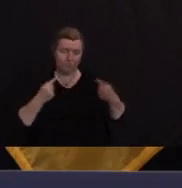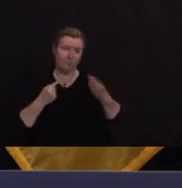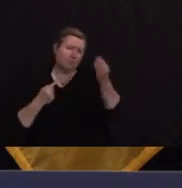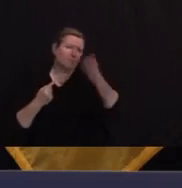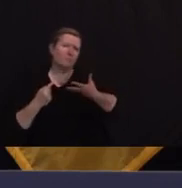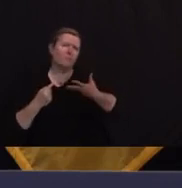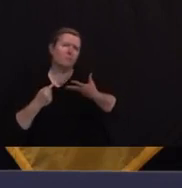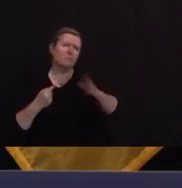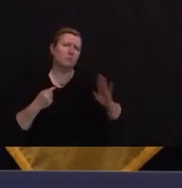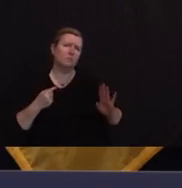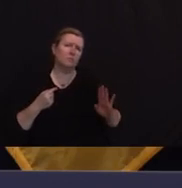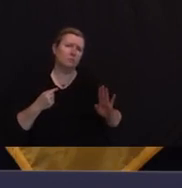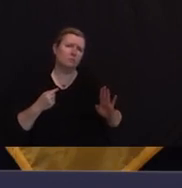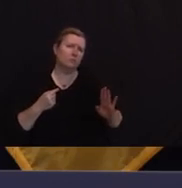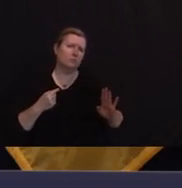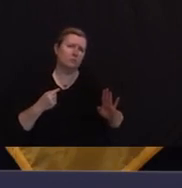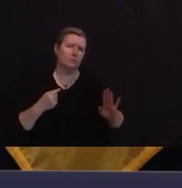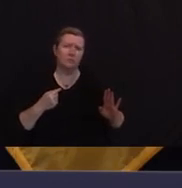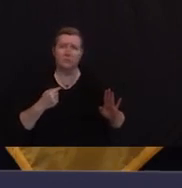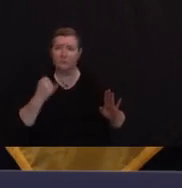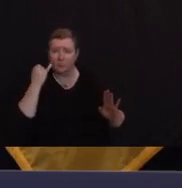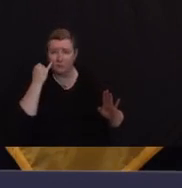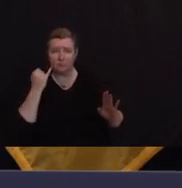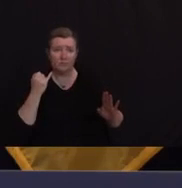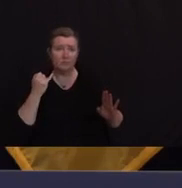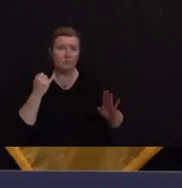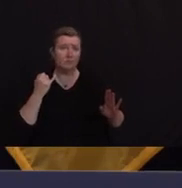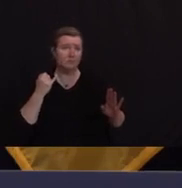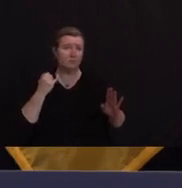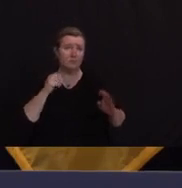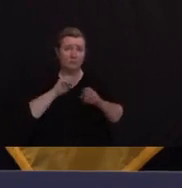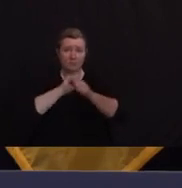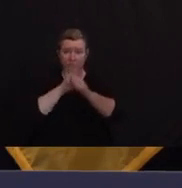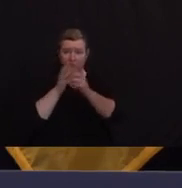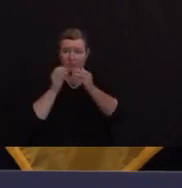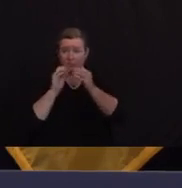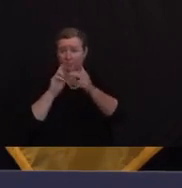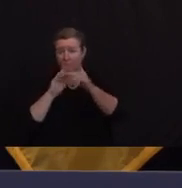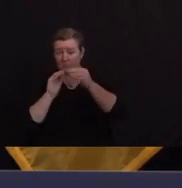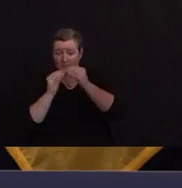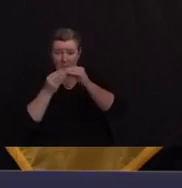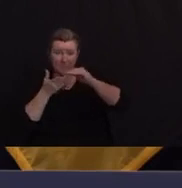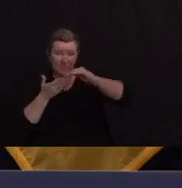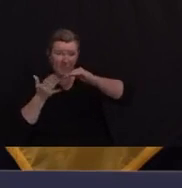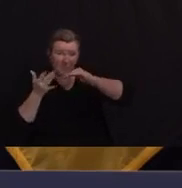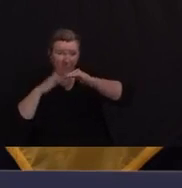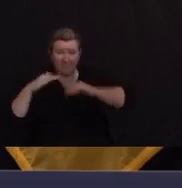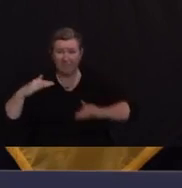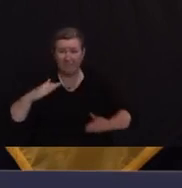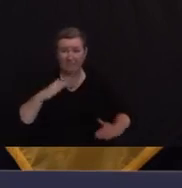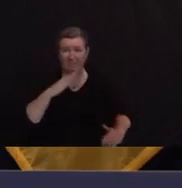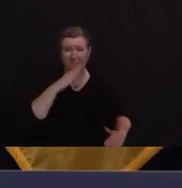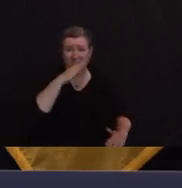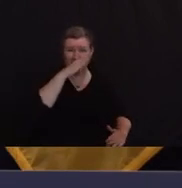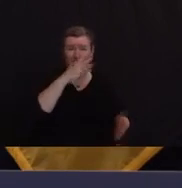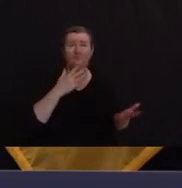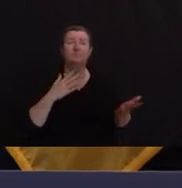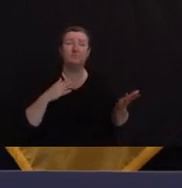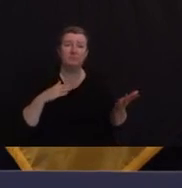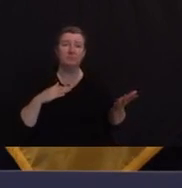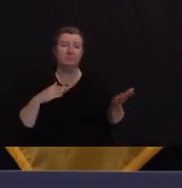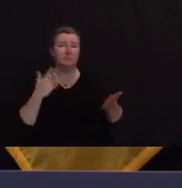goes south on us in a very big way, and I'm not sure how I'd necessarily define that, we're going